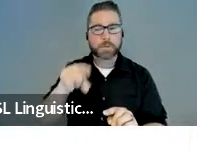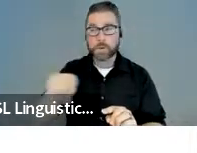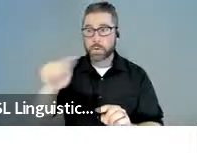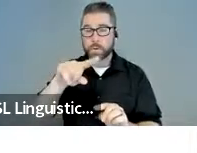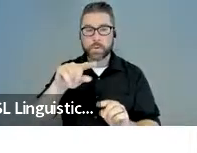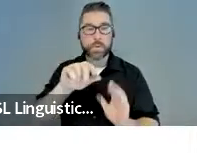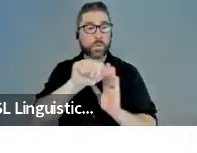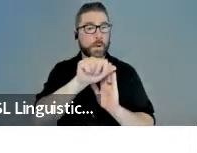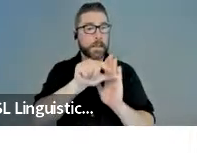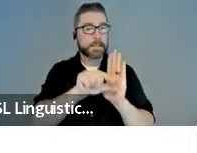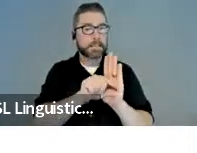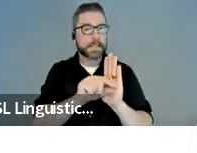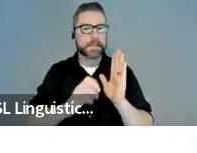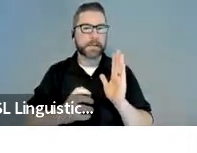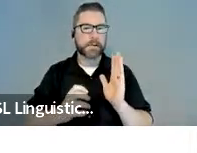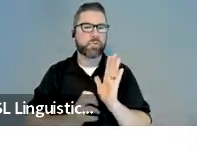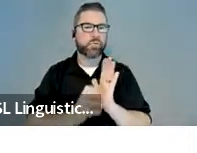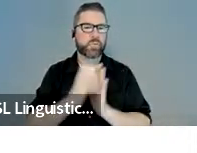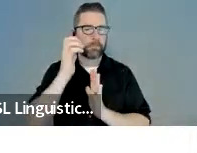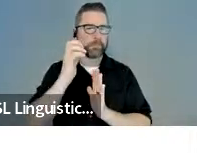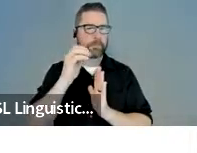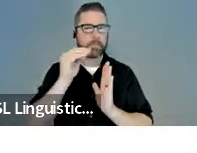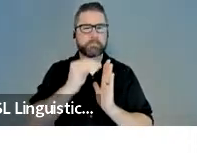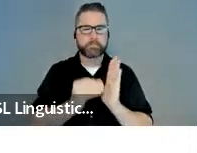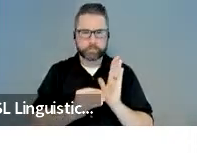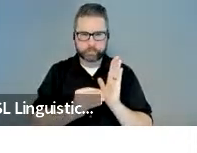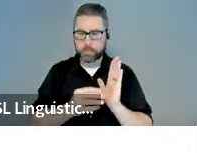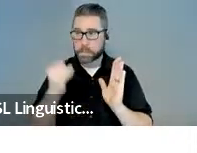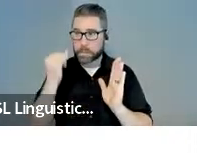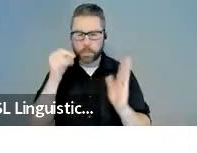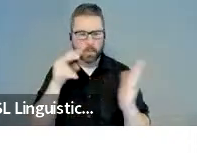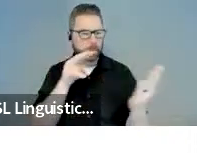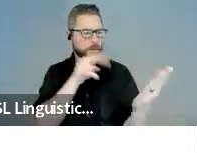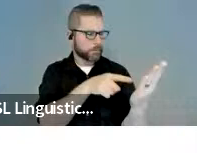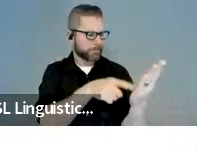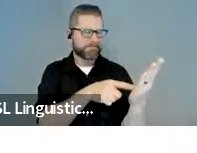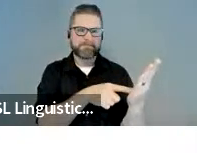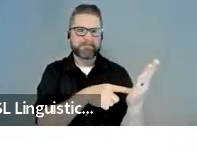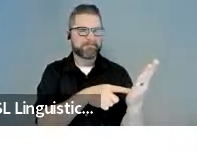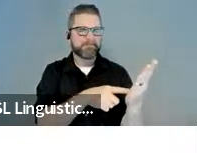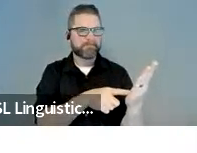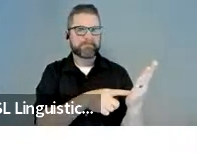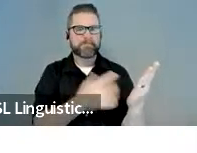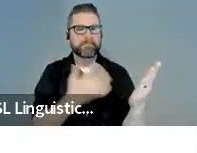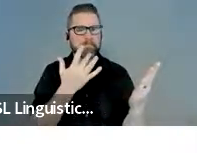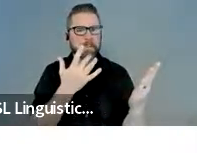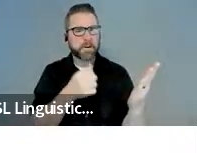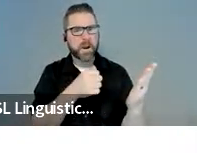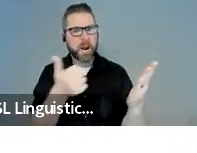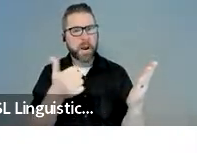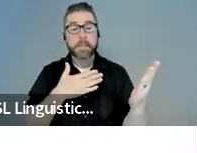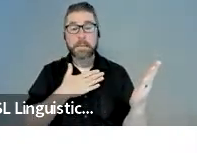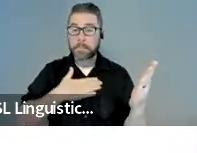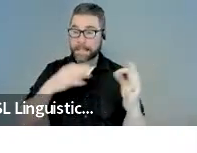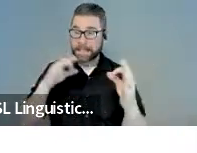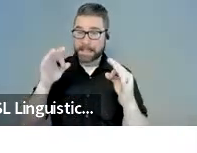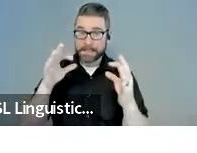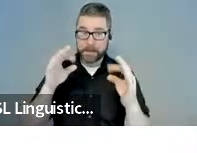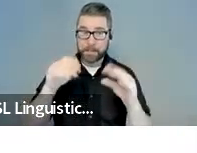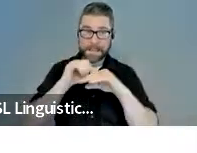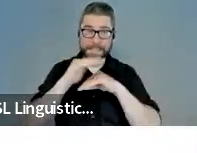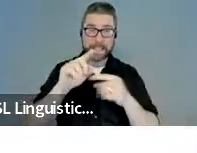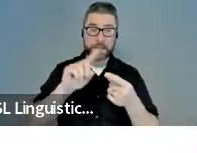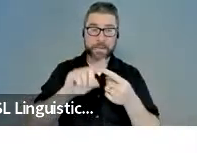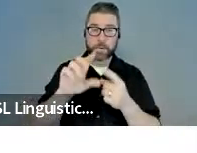If you have any insights or recommendations when you see that draft, please do send your feedback to the Air District. And I'll do a shameless